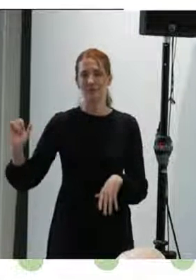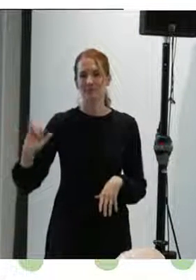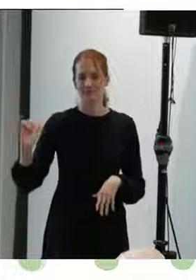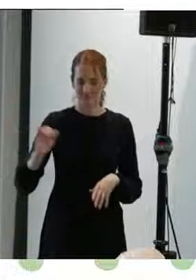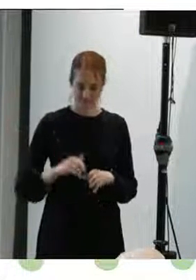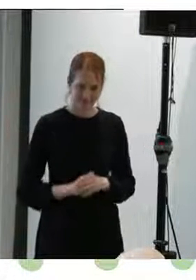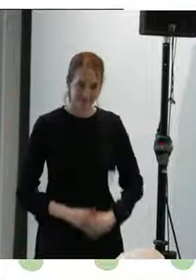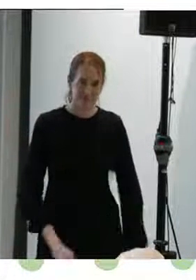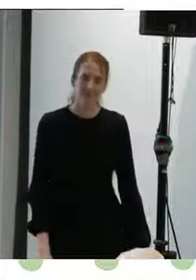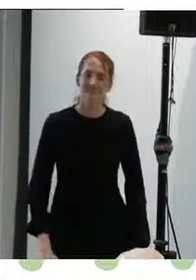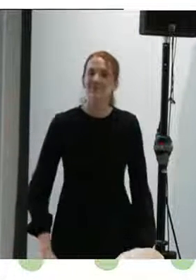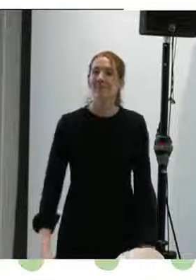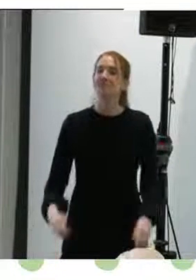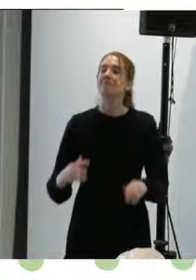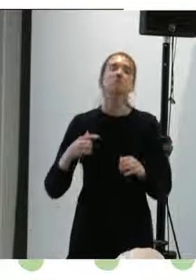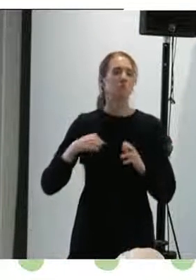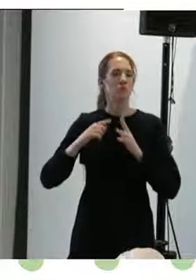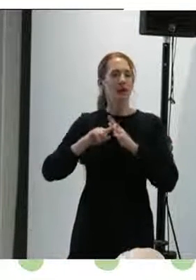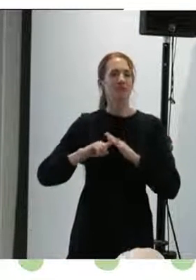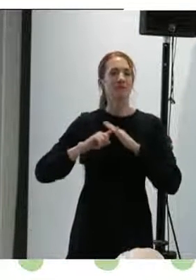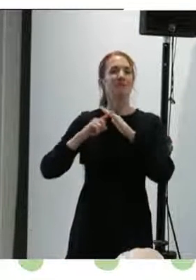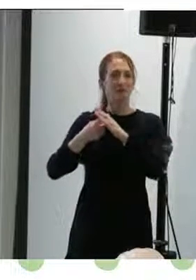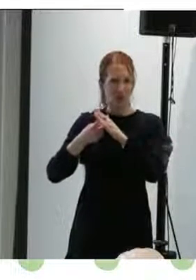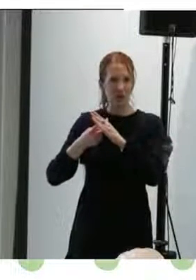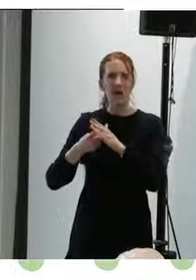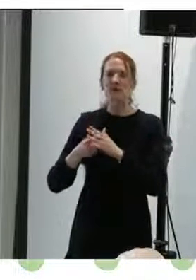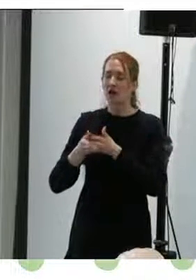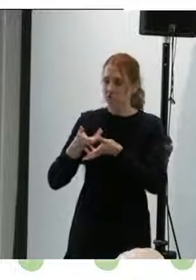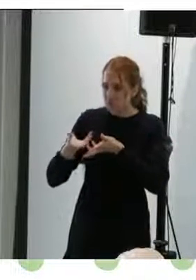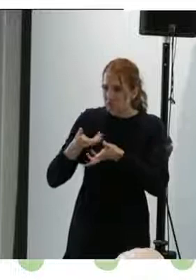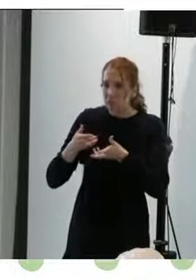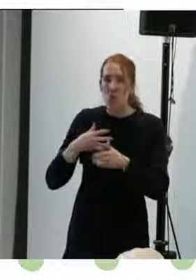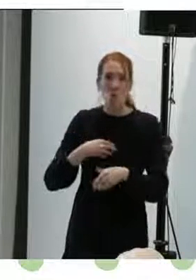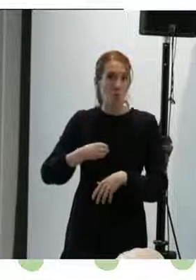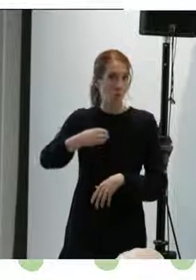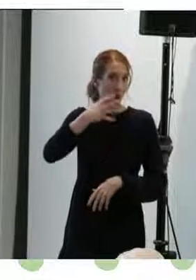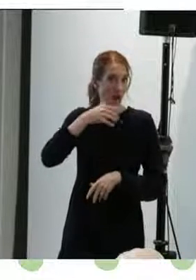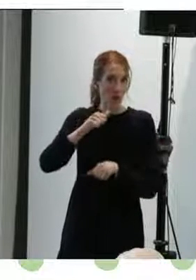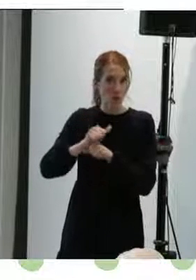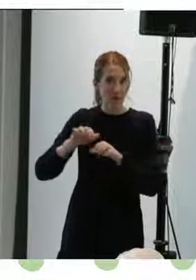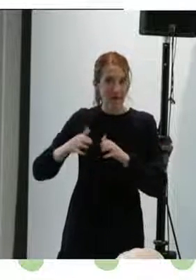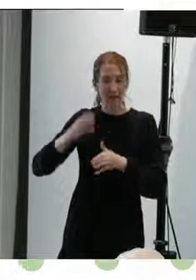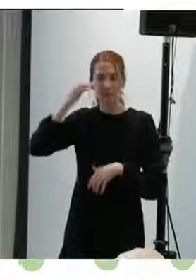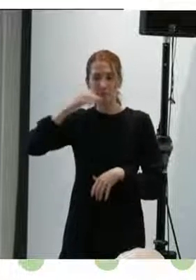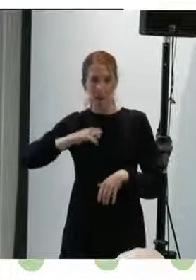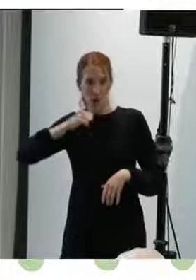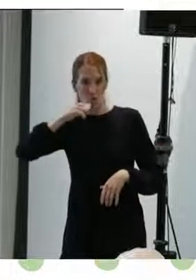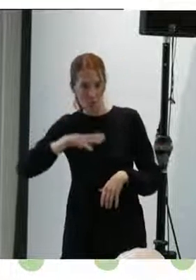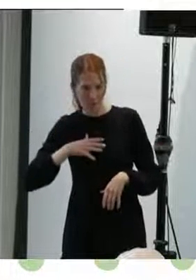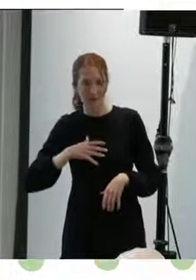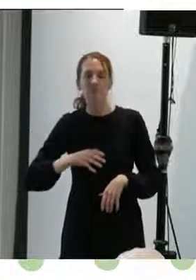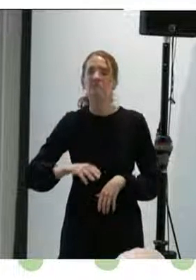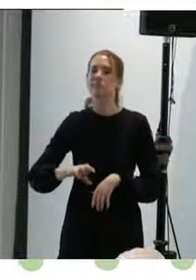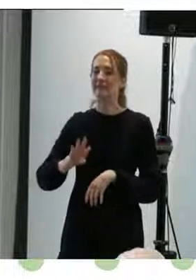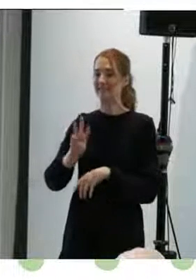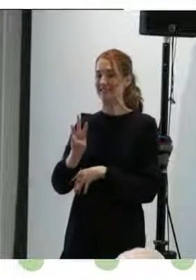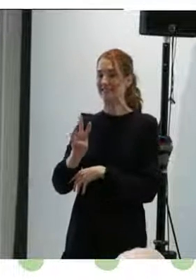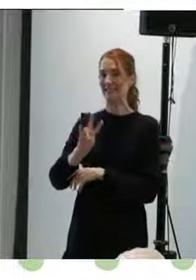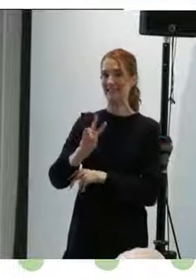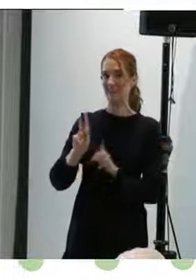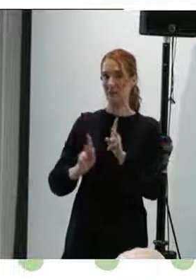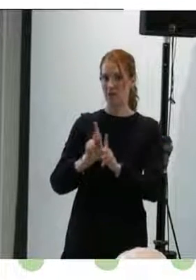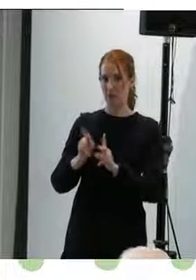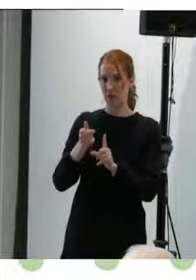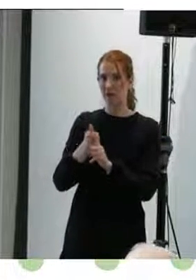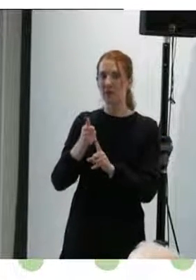when I started, I was talking with white working class men and women. And so 67 people I spoke with had less than a